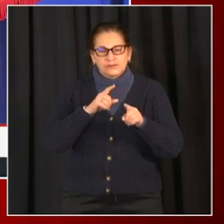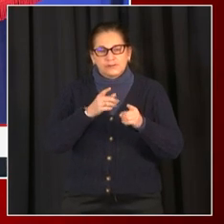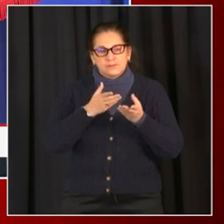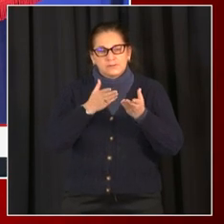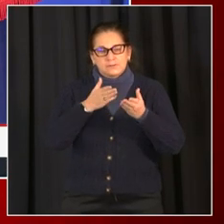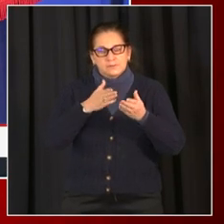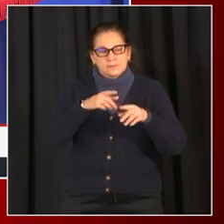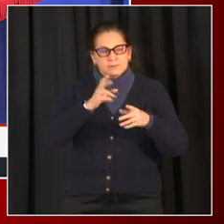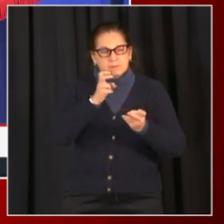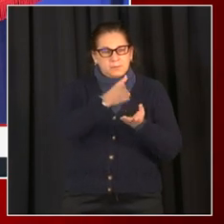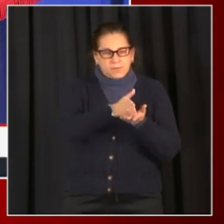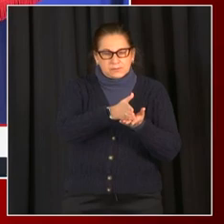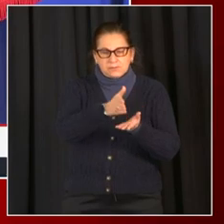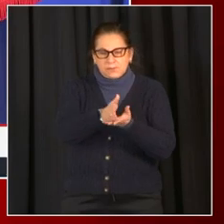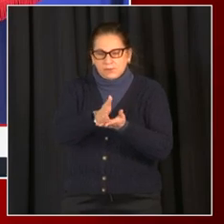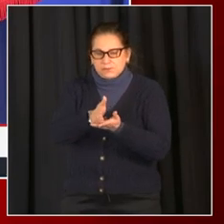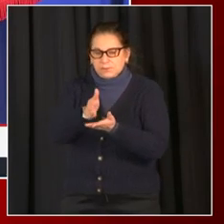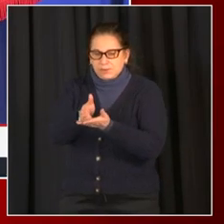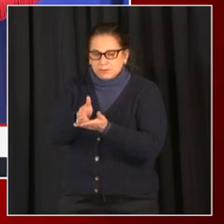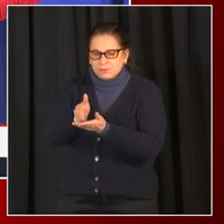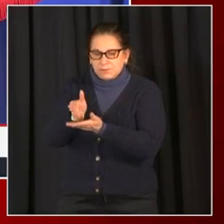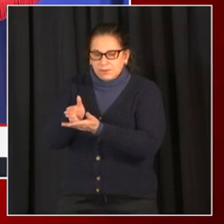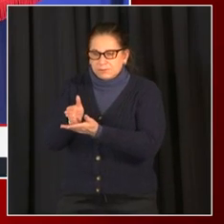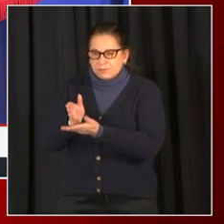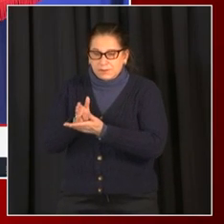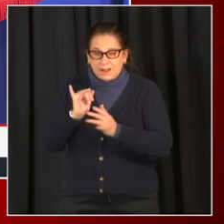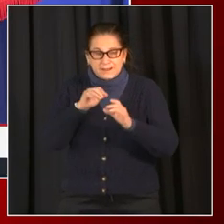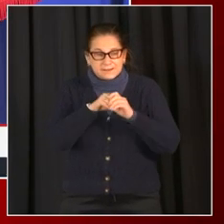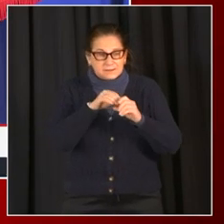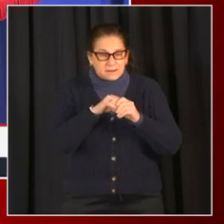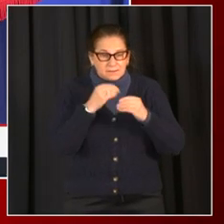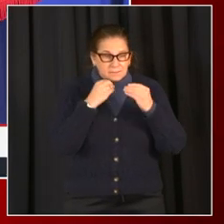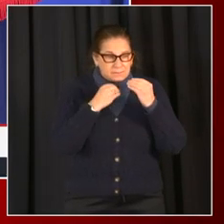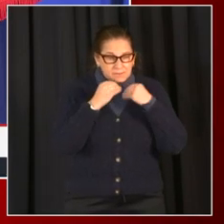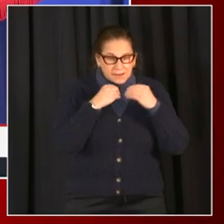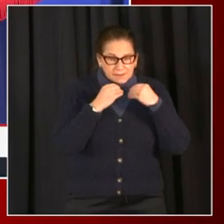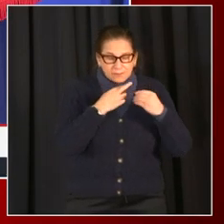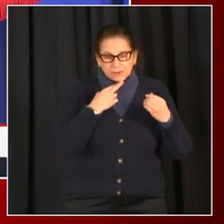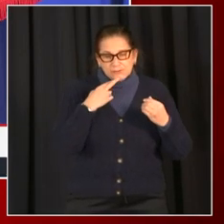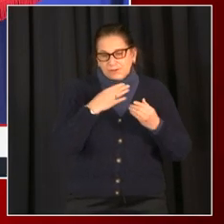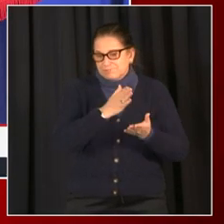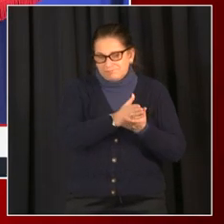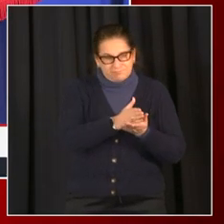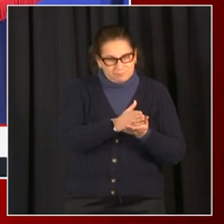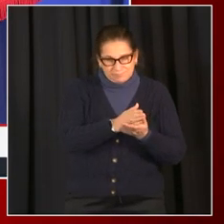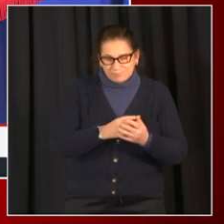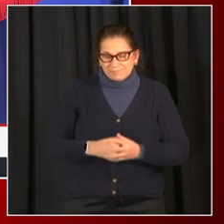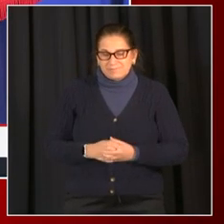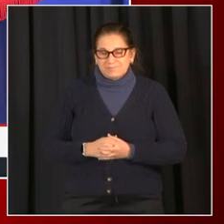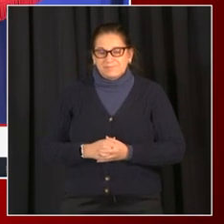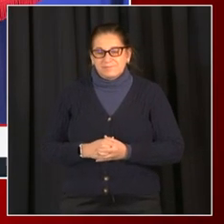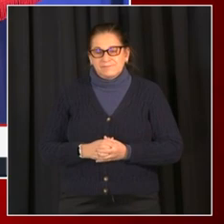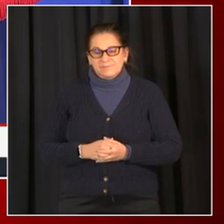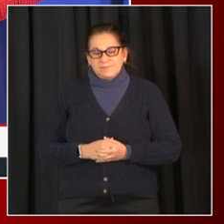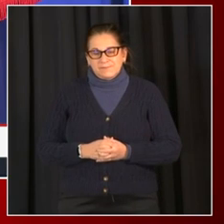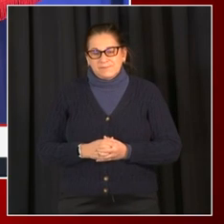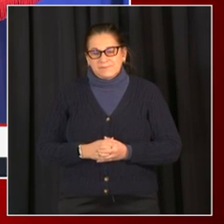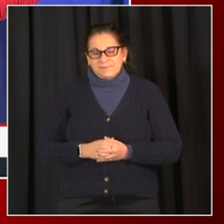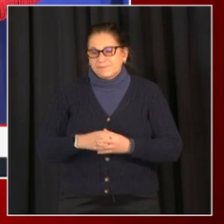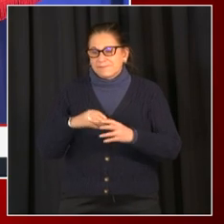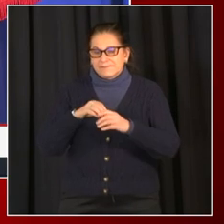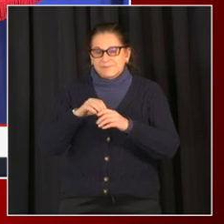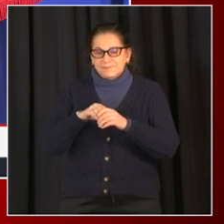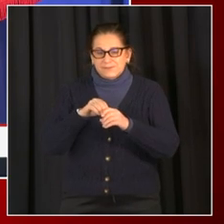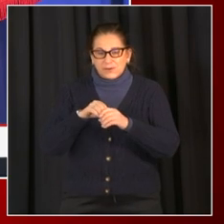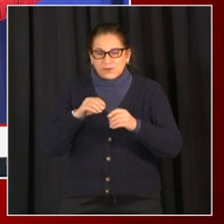pausing in-person dining in the district, but we are strongly encouraging our residents